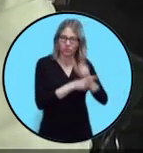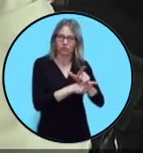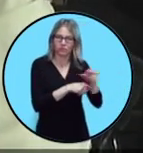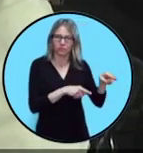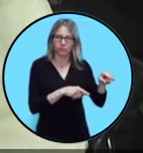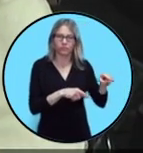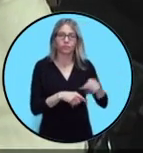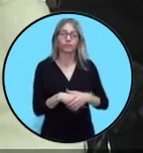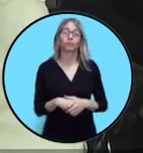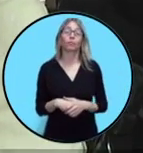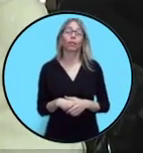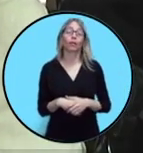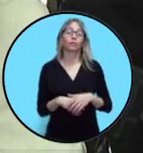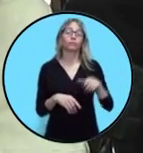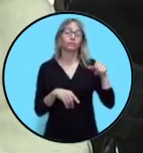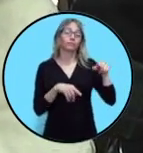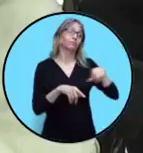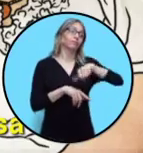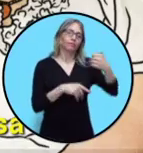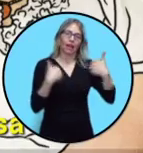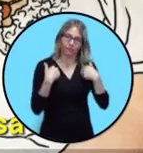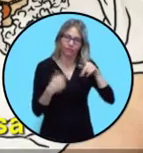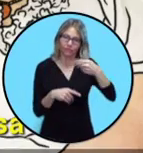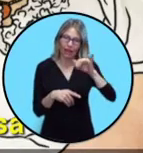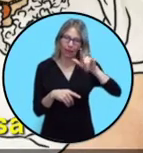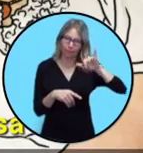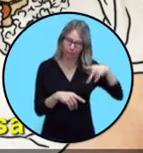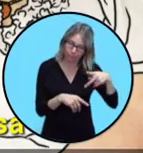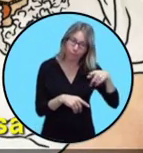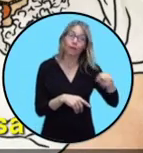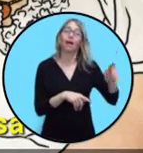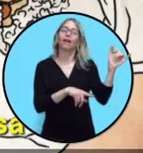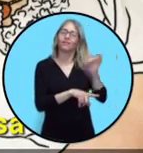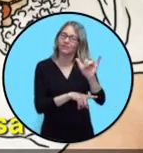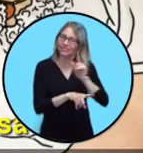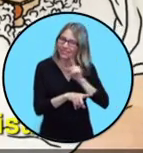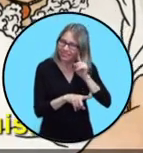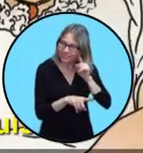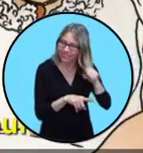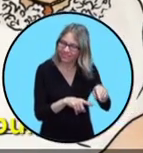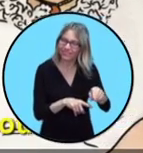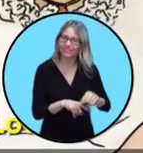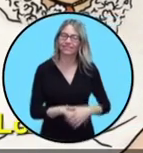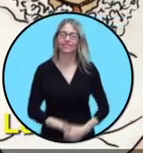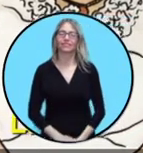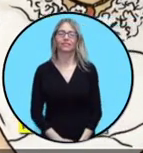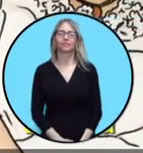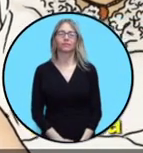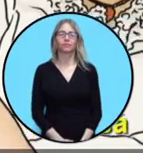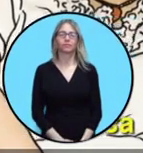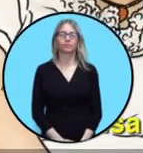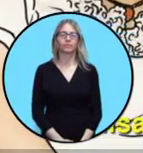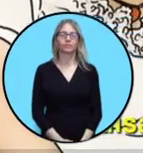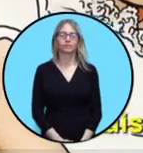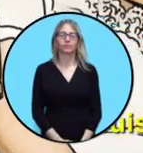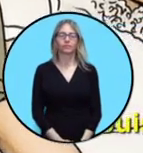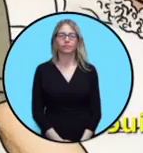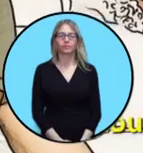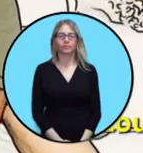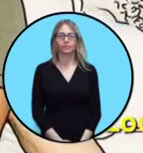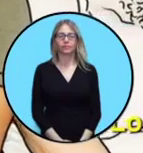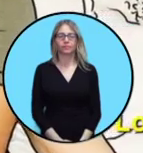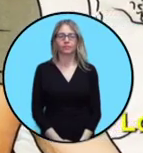her sister. Oh, okay. And then she had Philip. Philip. Who's also deaf. Yeah.